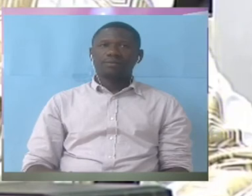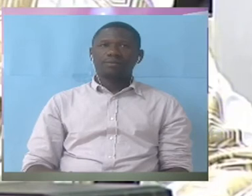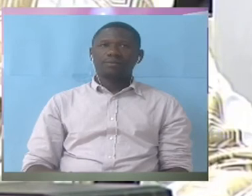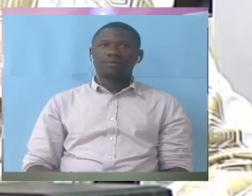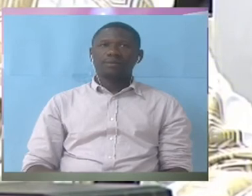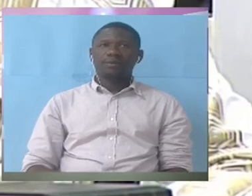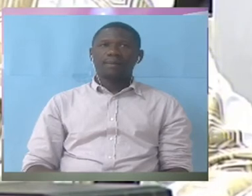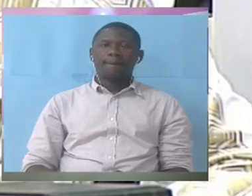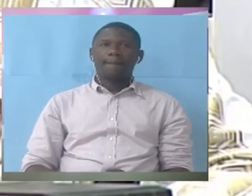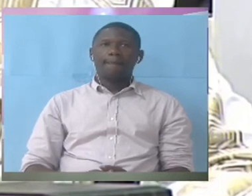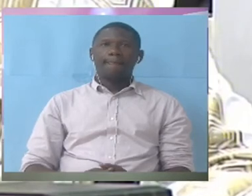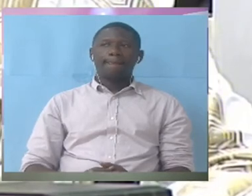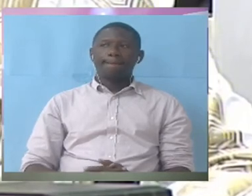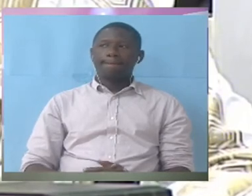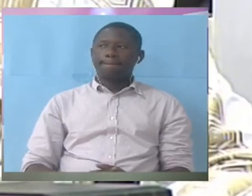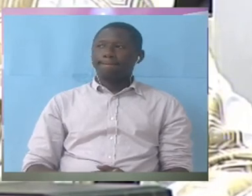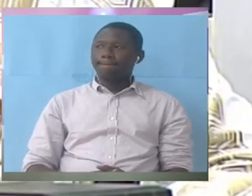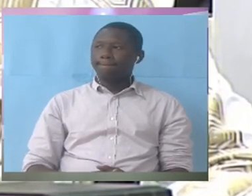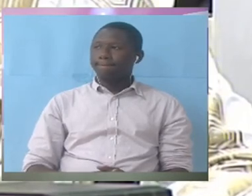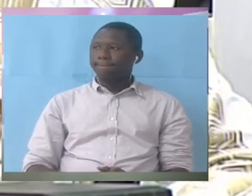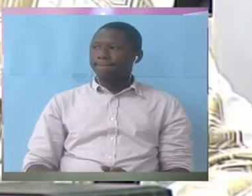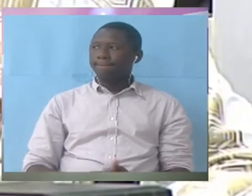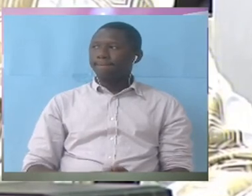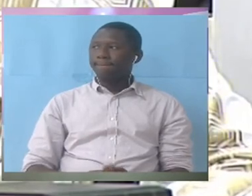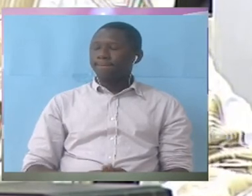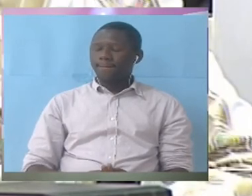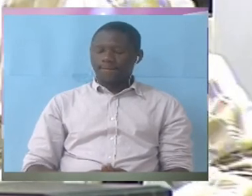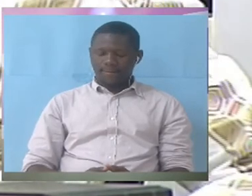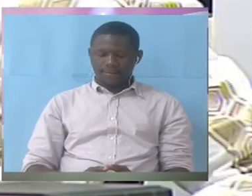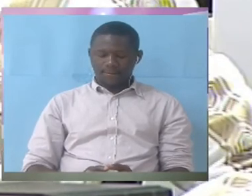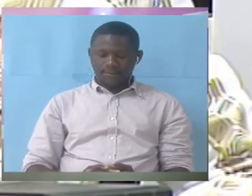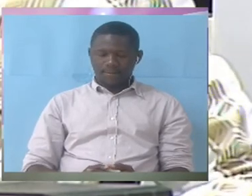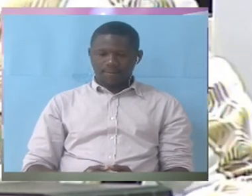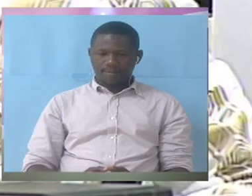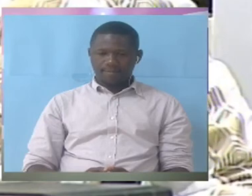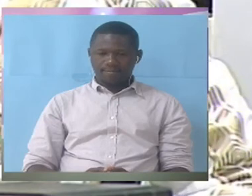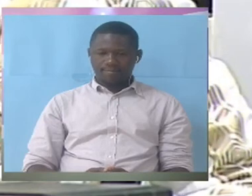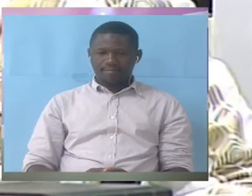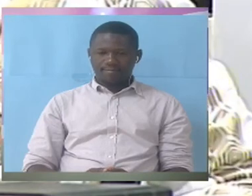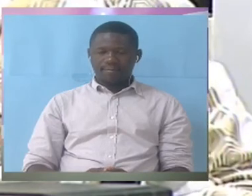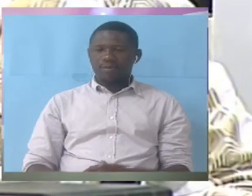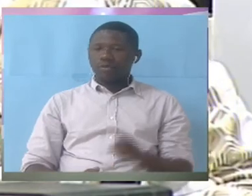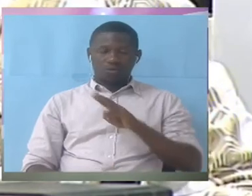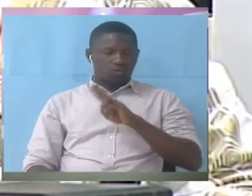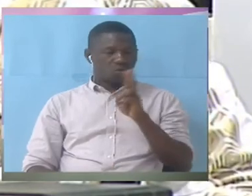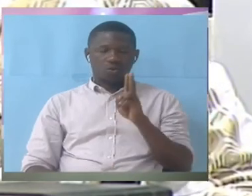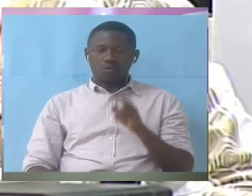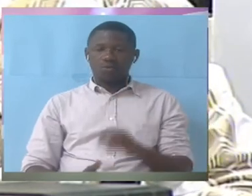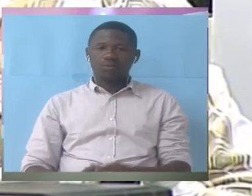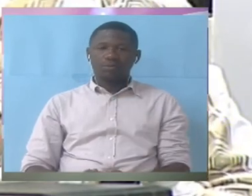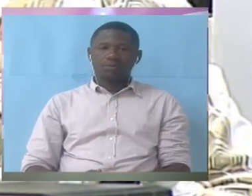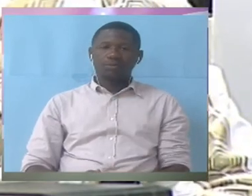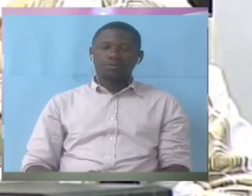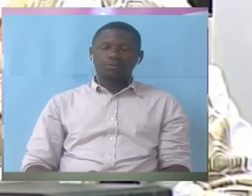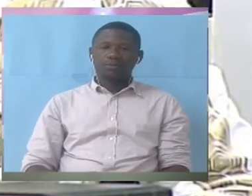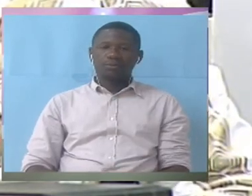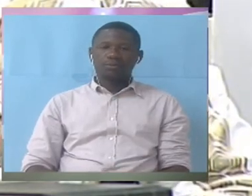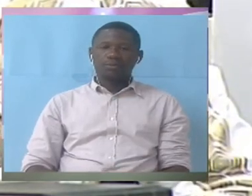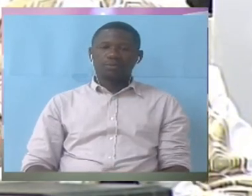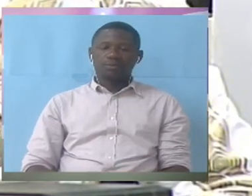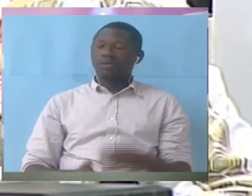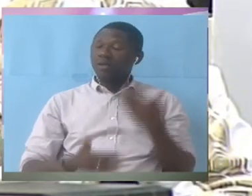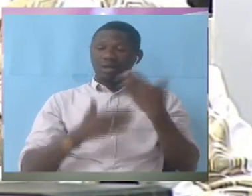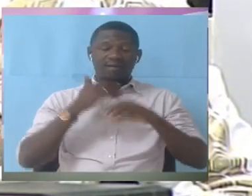gis loya wala ñu jé leen jox leen cër pour ngeen am loya pour yeen. No. Dedit. What you never